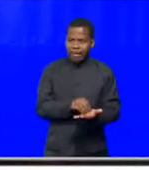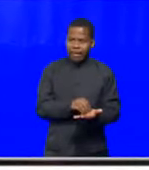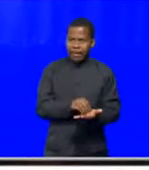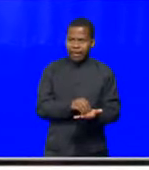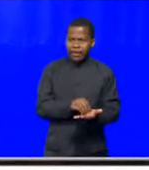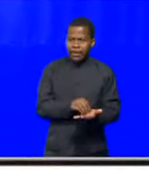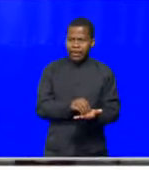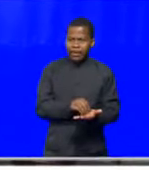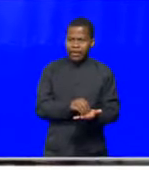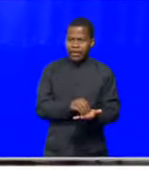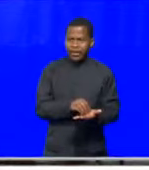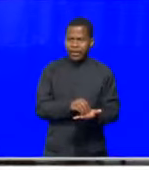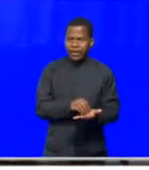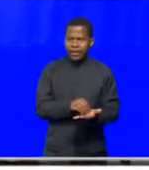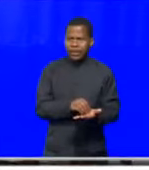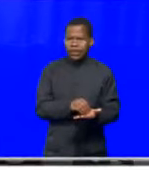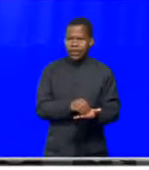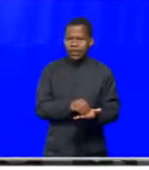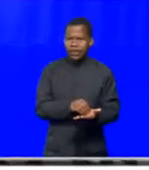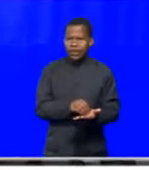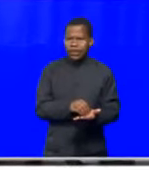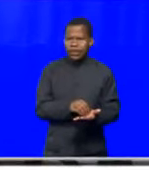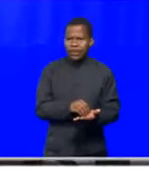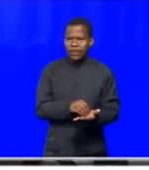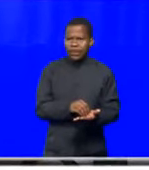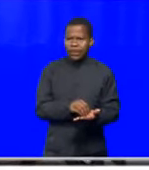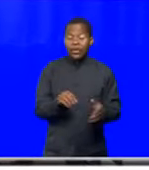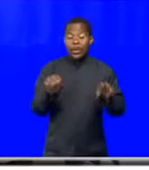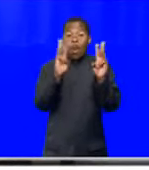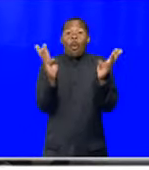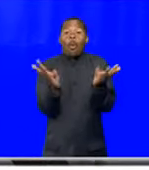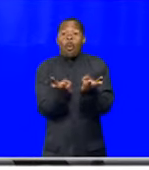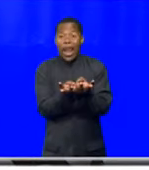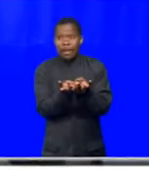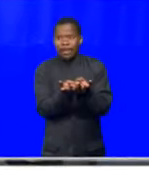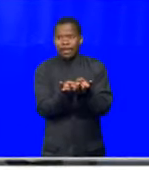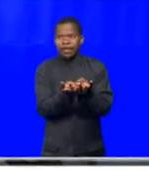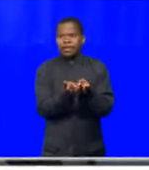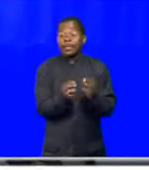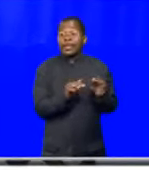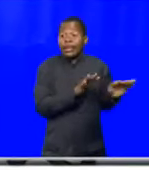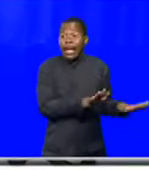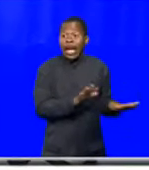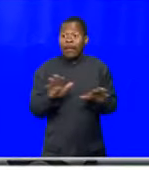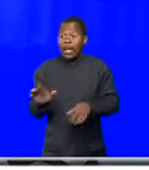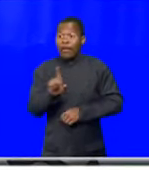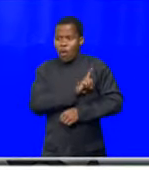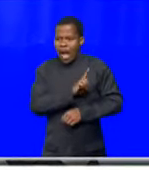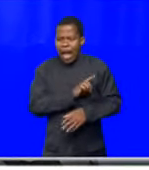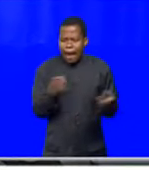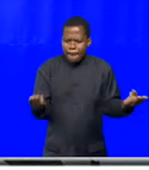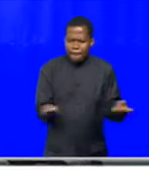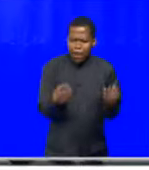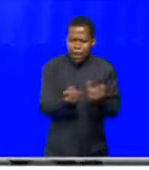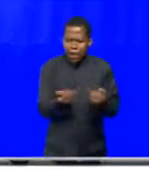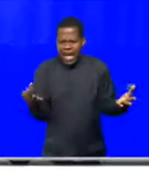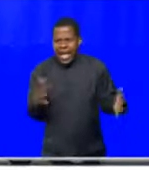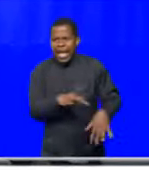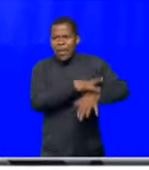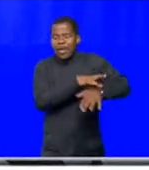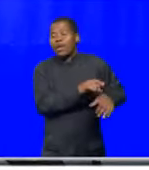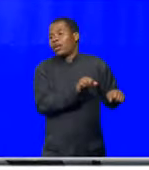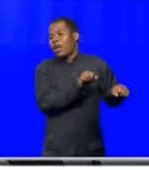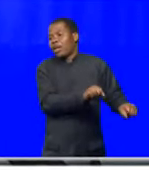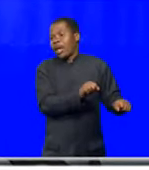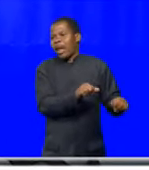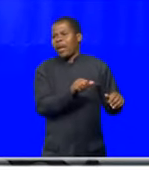and deaths. The huge burden of uncontrolled epilepsy and epilepsy-related deaths in developing countries, including Eswatini,